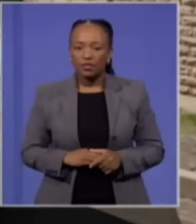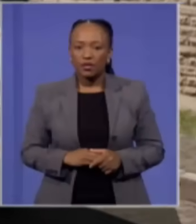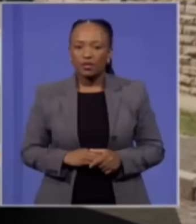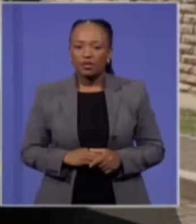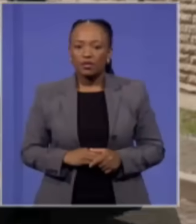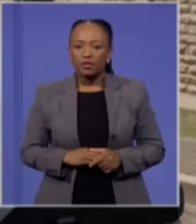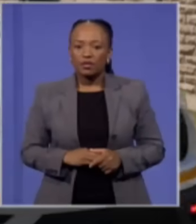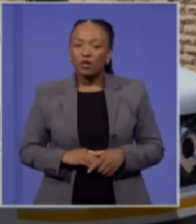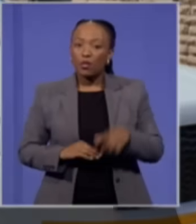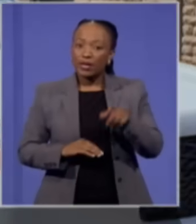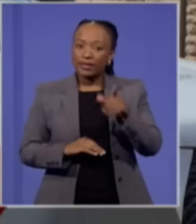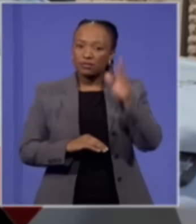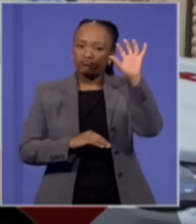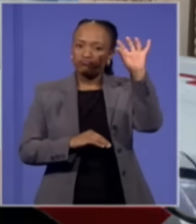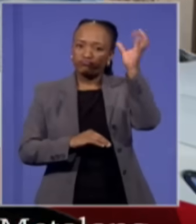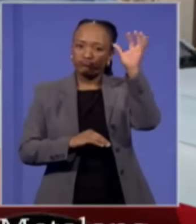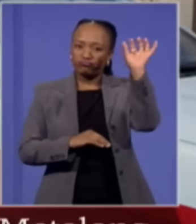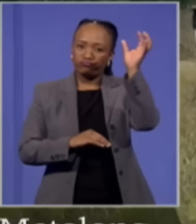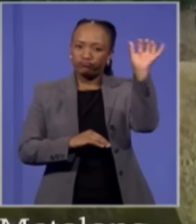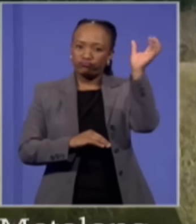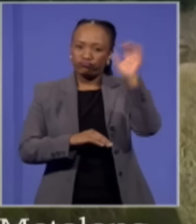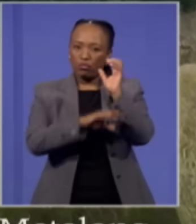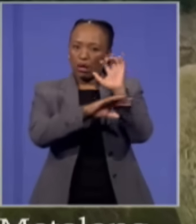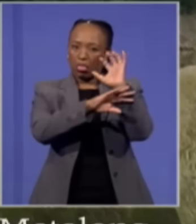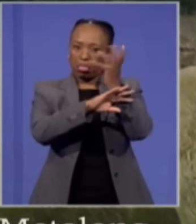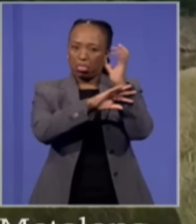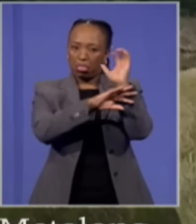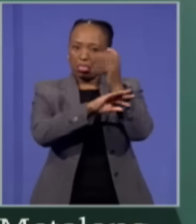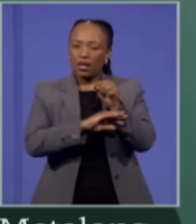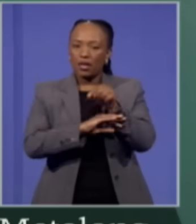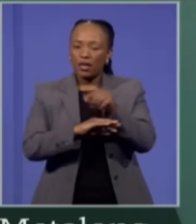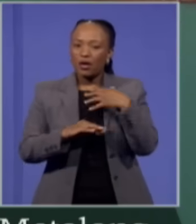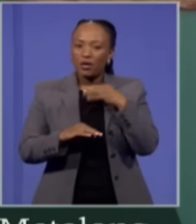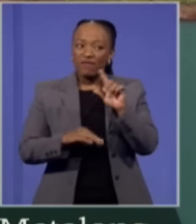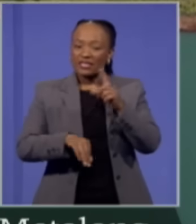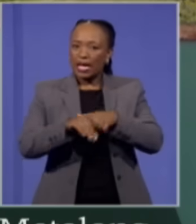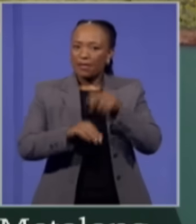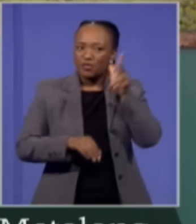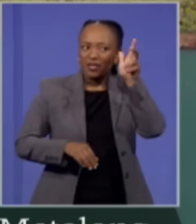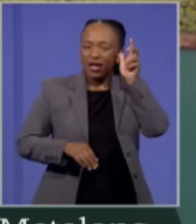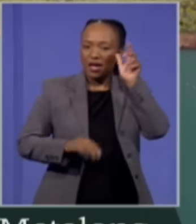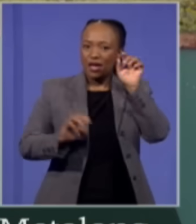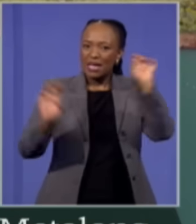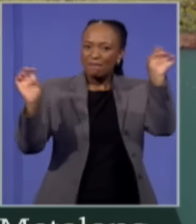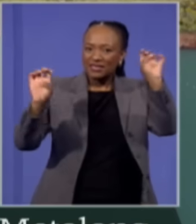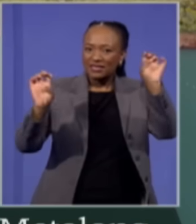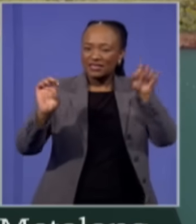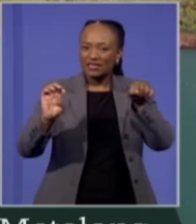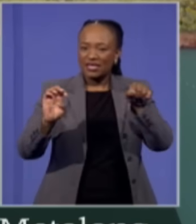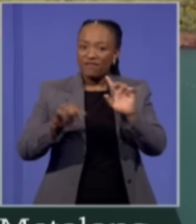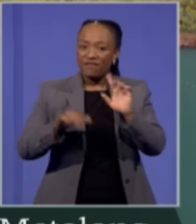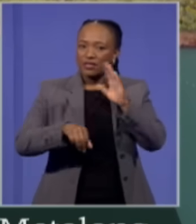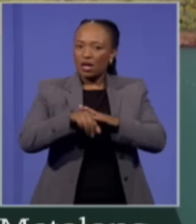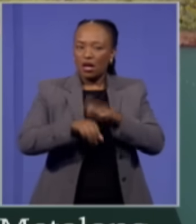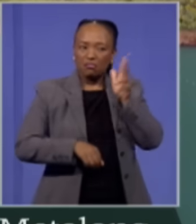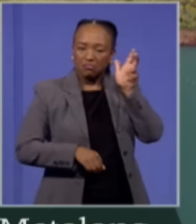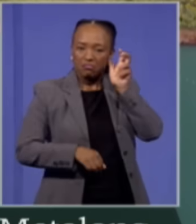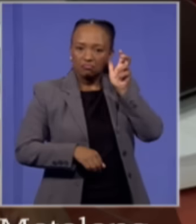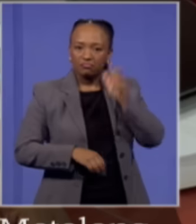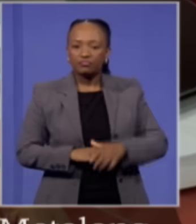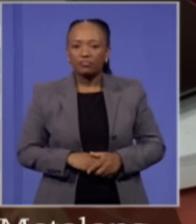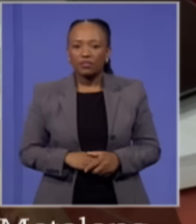Modumo ona wa maemo a tshwanyetso ke o baahi ba motsana wa Metolong ba ne ba qala ho utlwa ha esale ba dula sebakeng sena. This is the